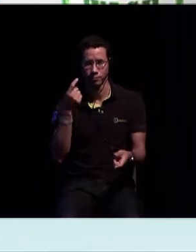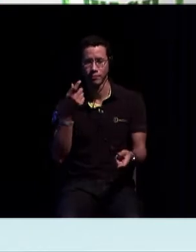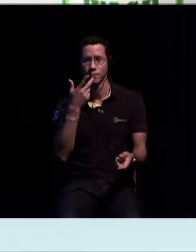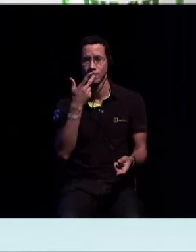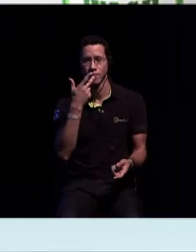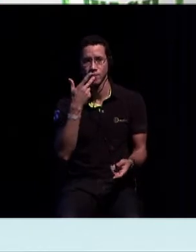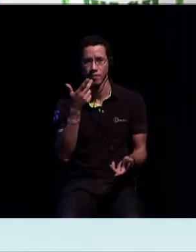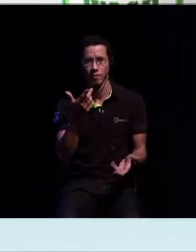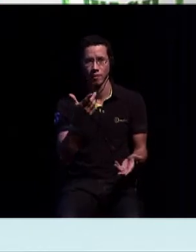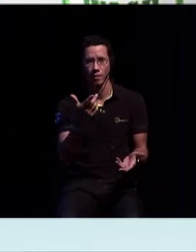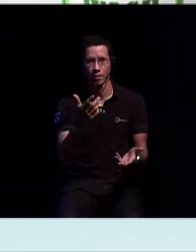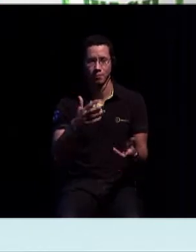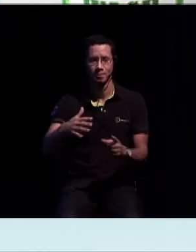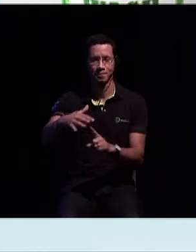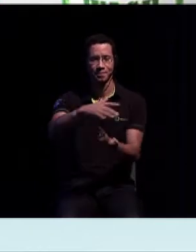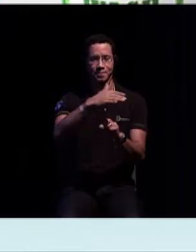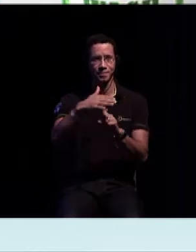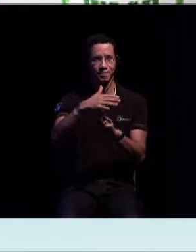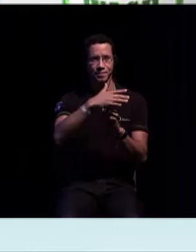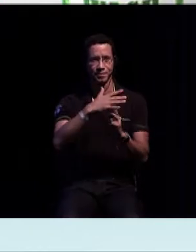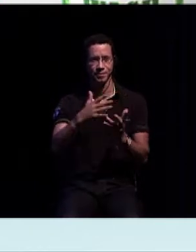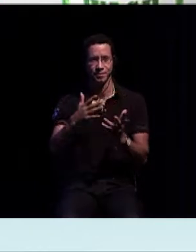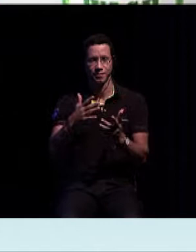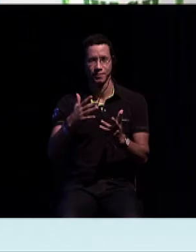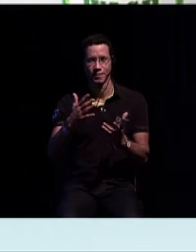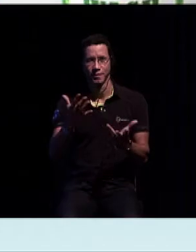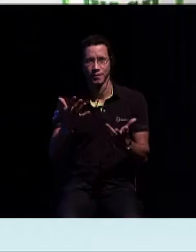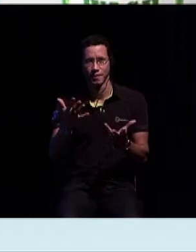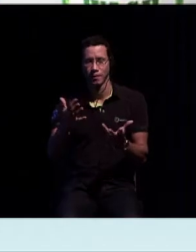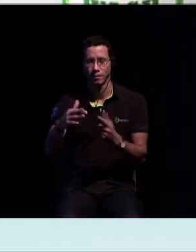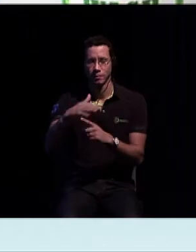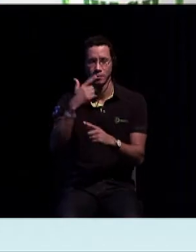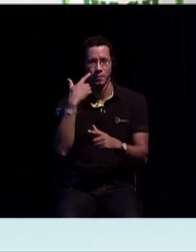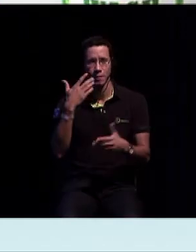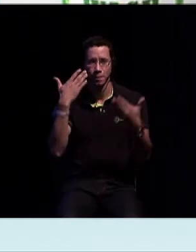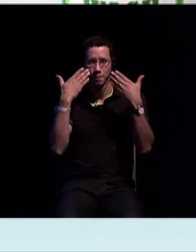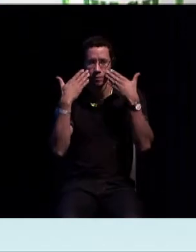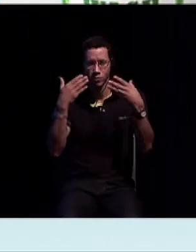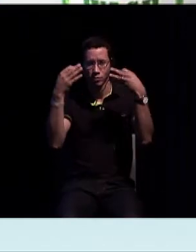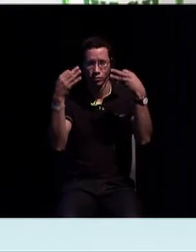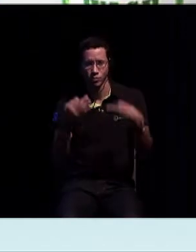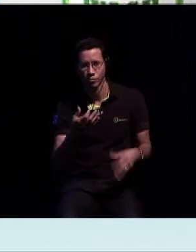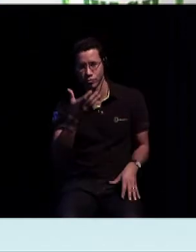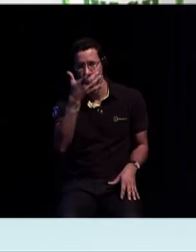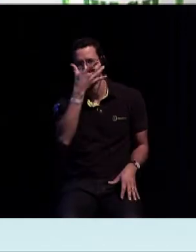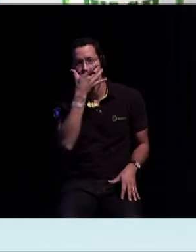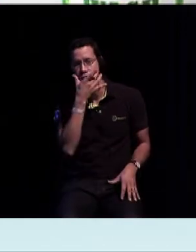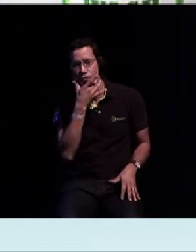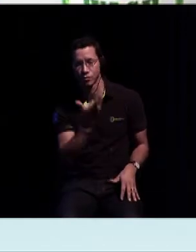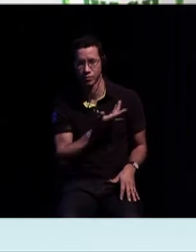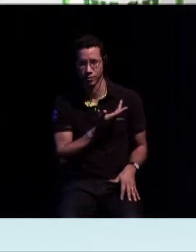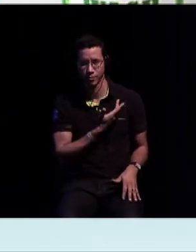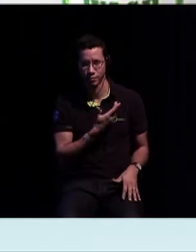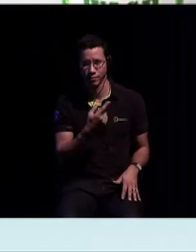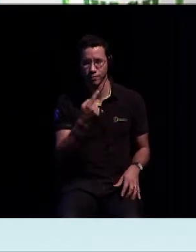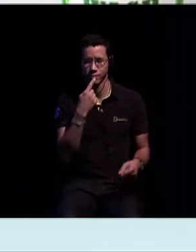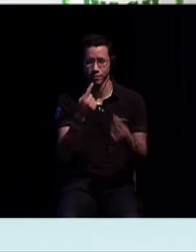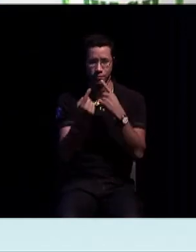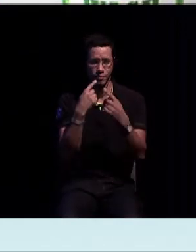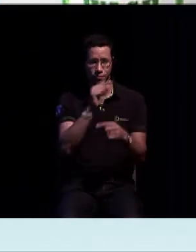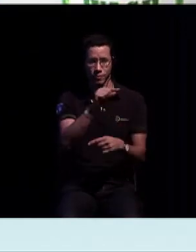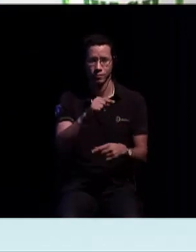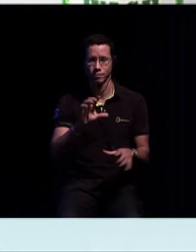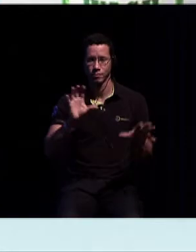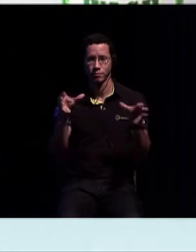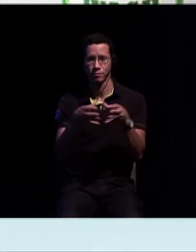trying to present a friendly face. So we hear words now from the UN World Tourism Organization like green growth. We hear that